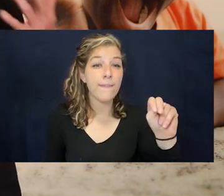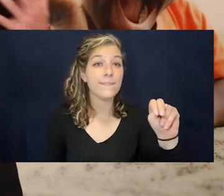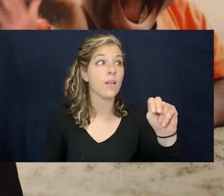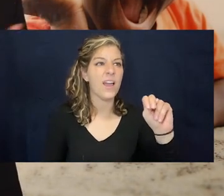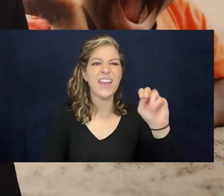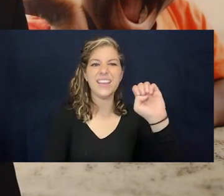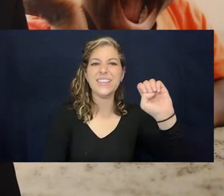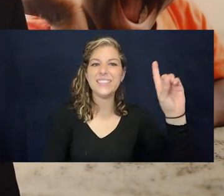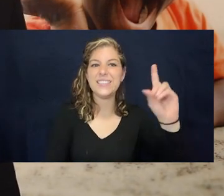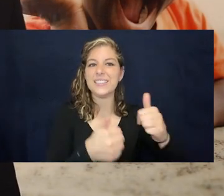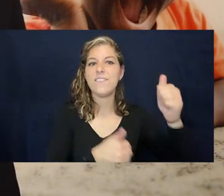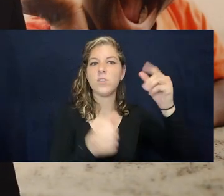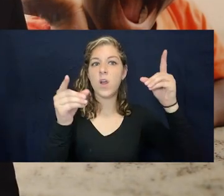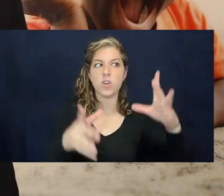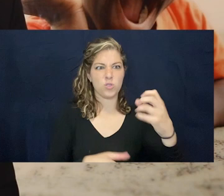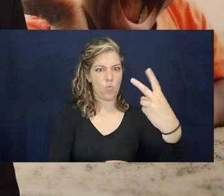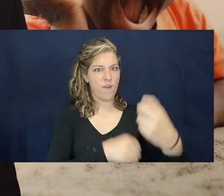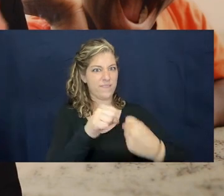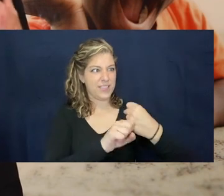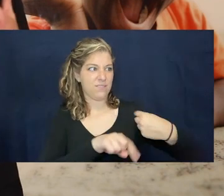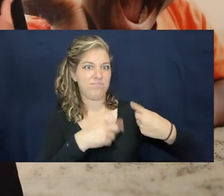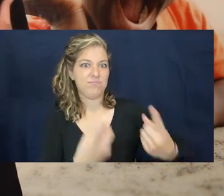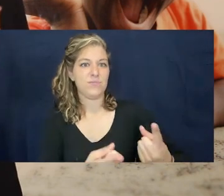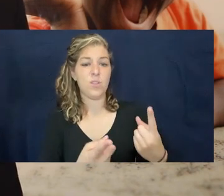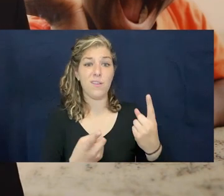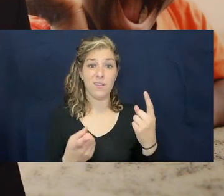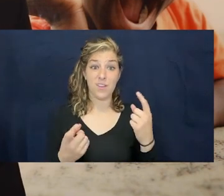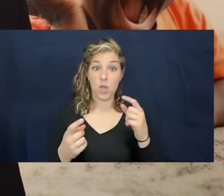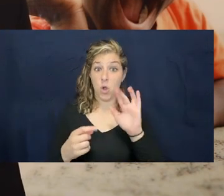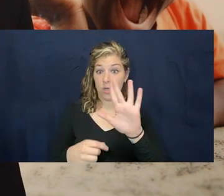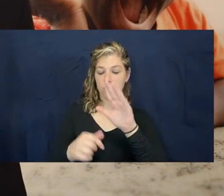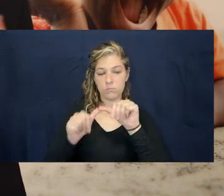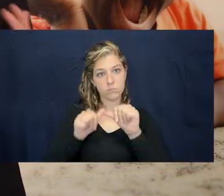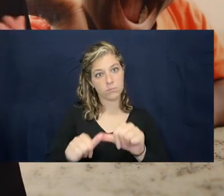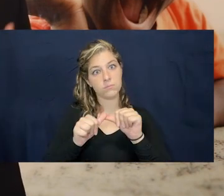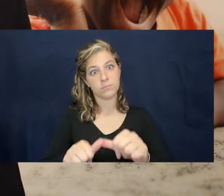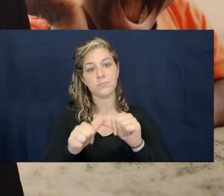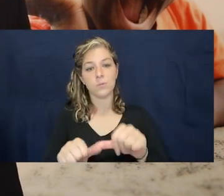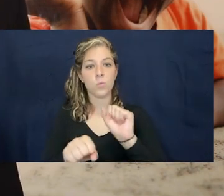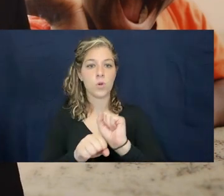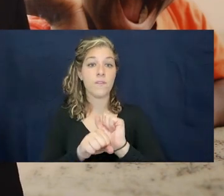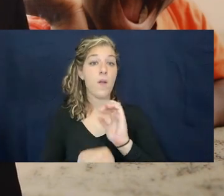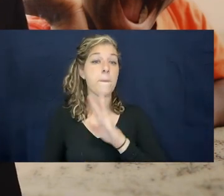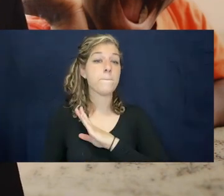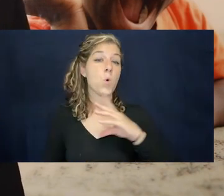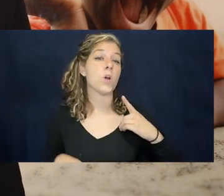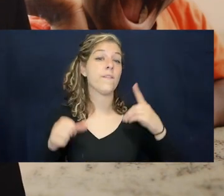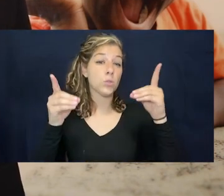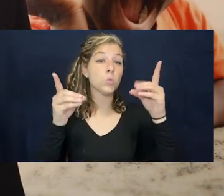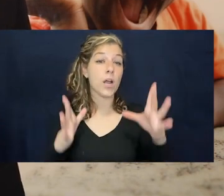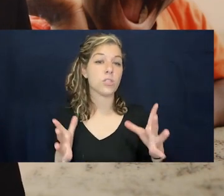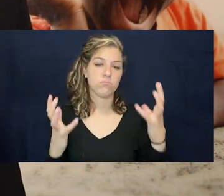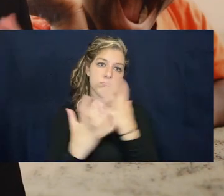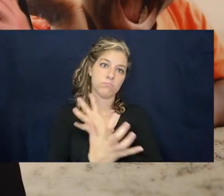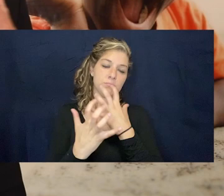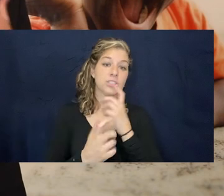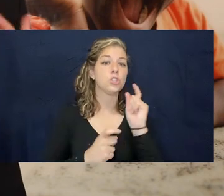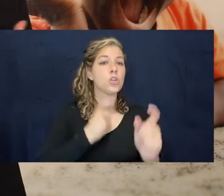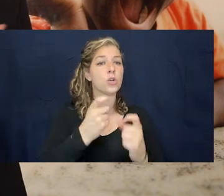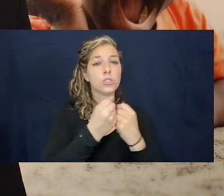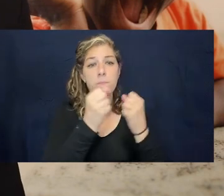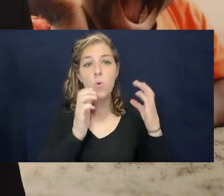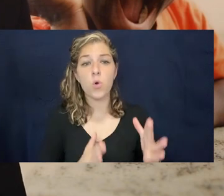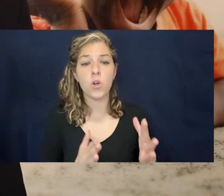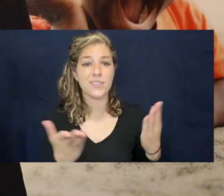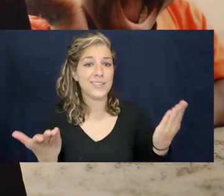been with us for over 12 years. In fact, we would not even be here without the ongoing, tireless work of our board of directors, our very